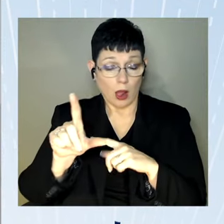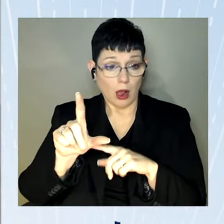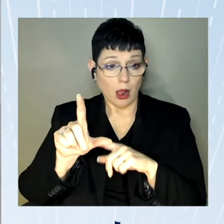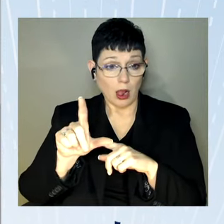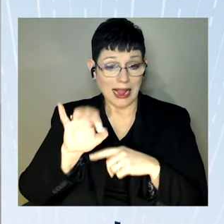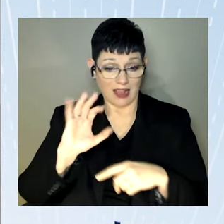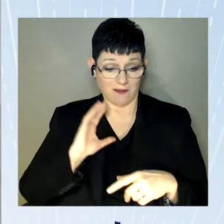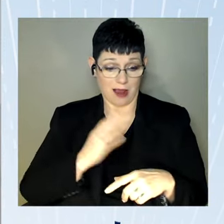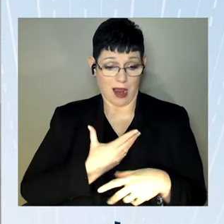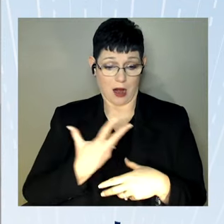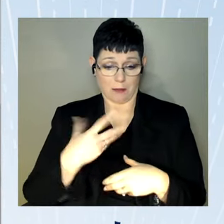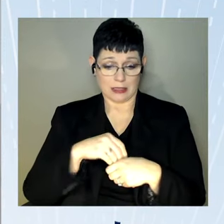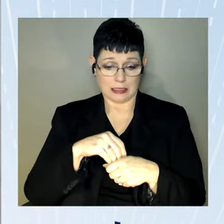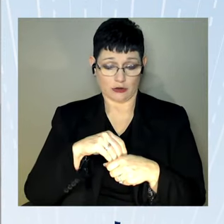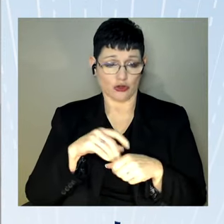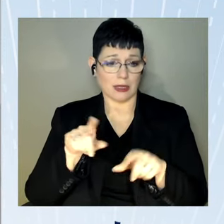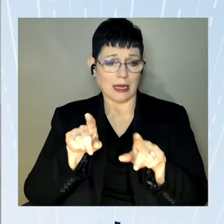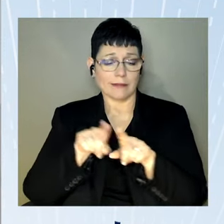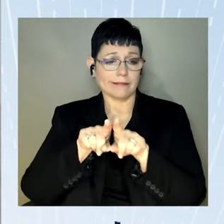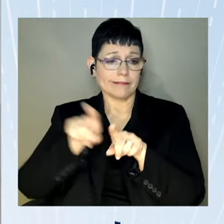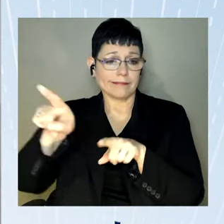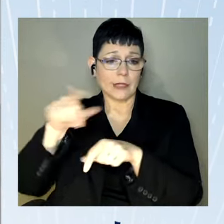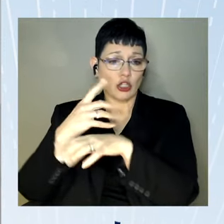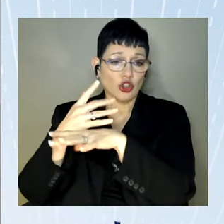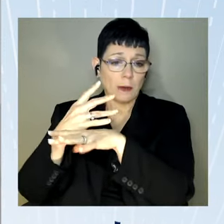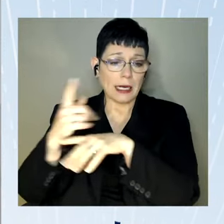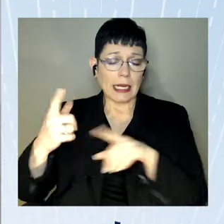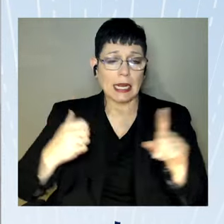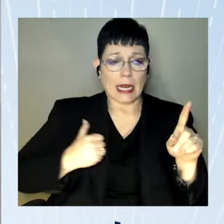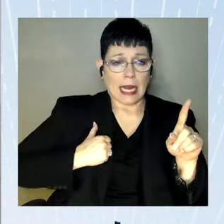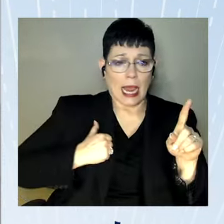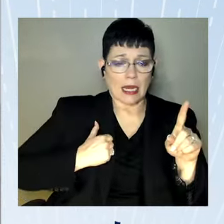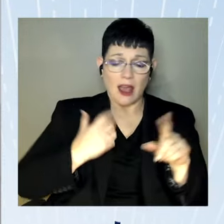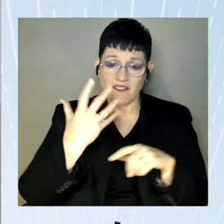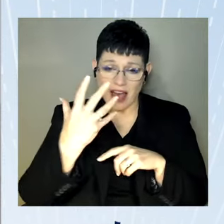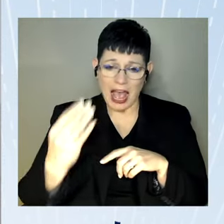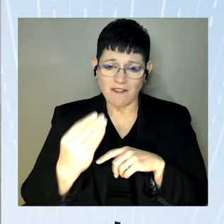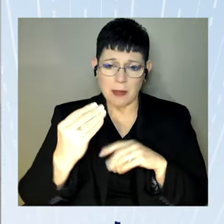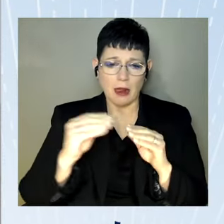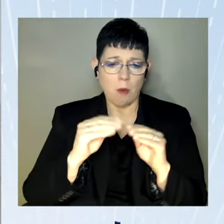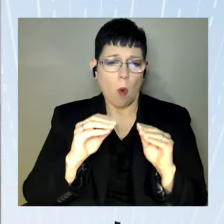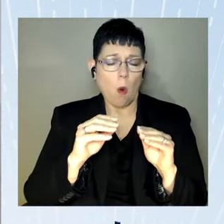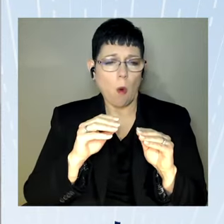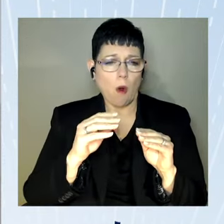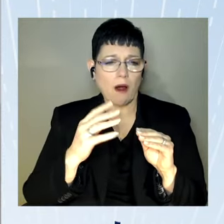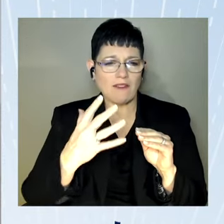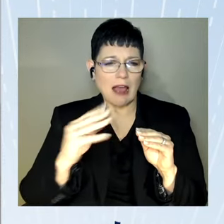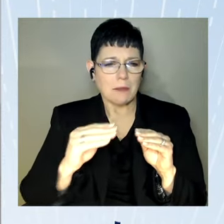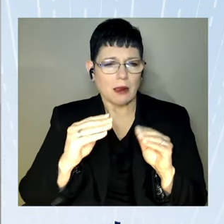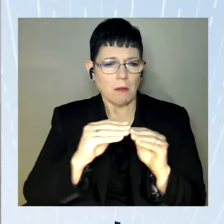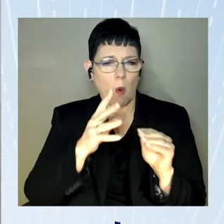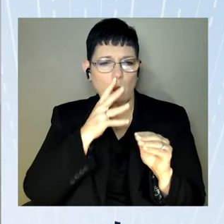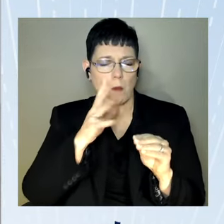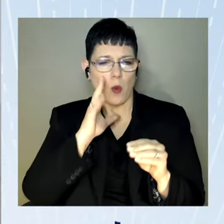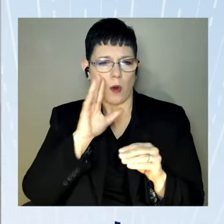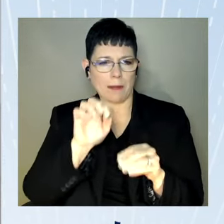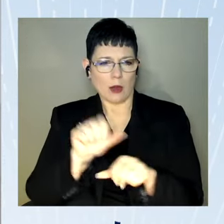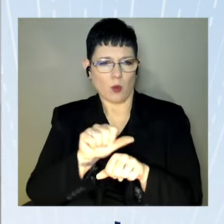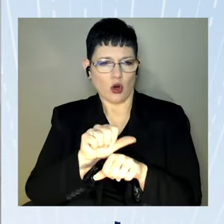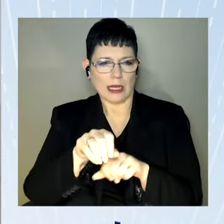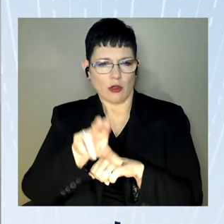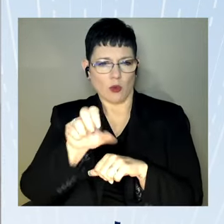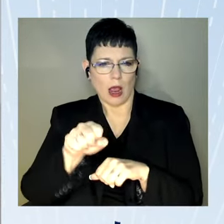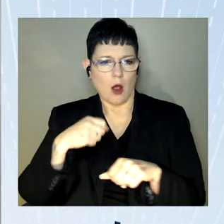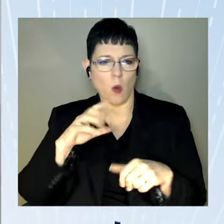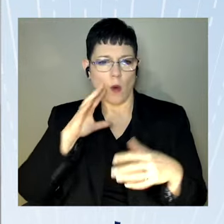same as in Germany and Canada, 5 million more women would be in the labor force, and we would be